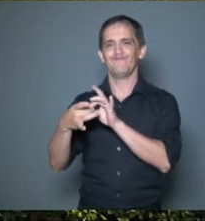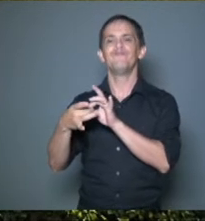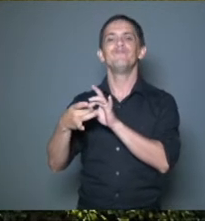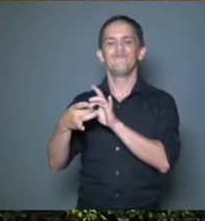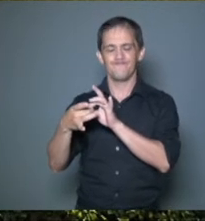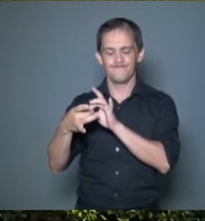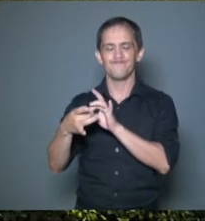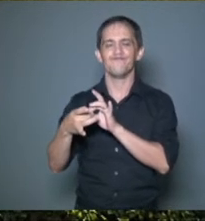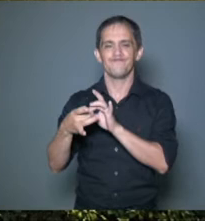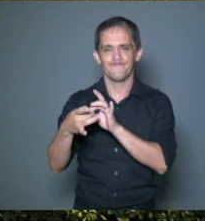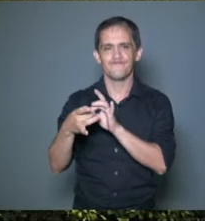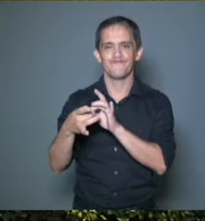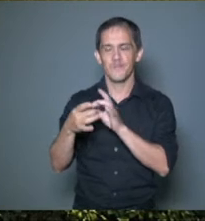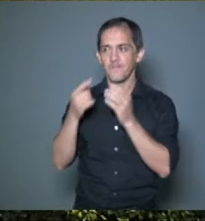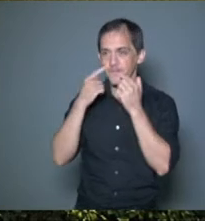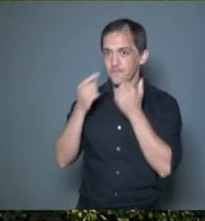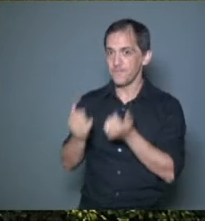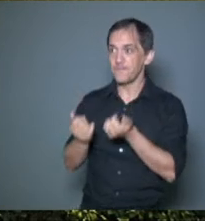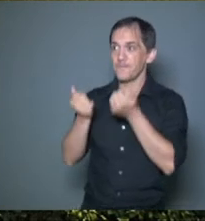connectivity.